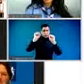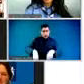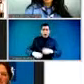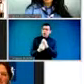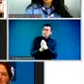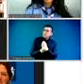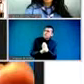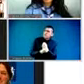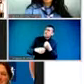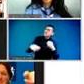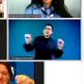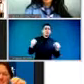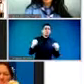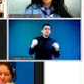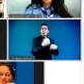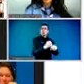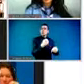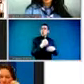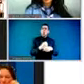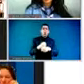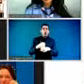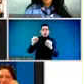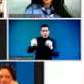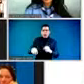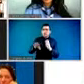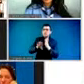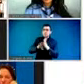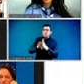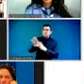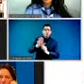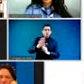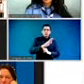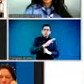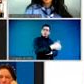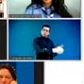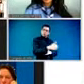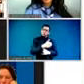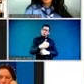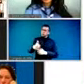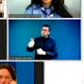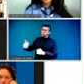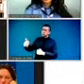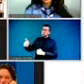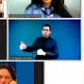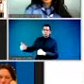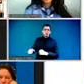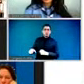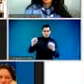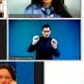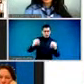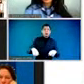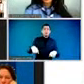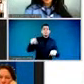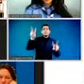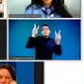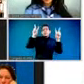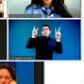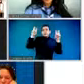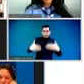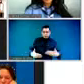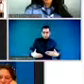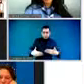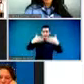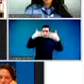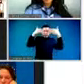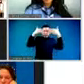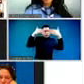ceiling. I think that government also has a lot to do from that perspective. If we should continue to have